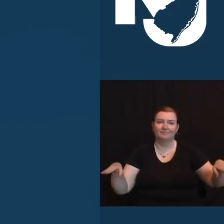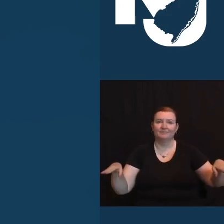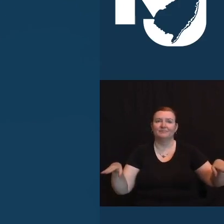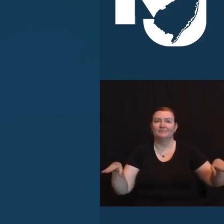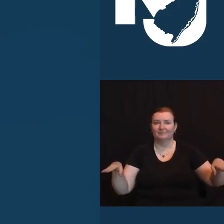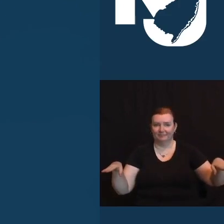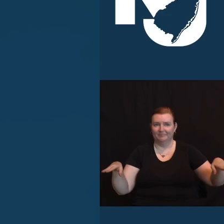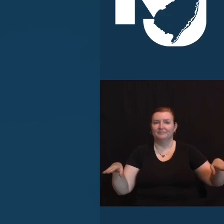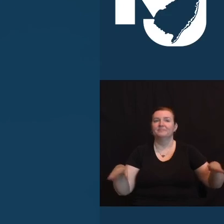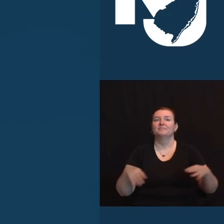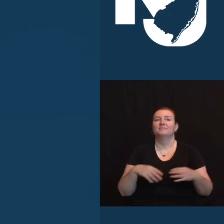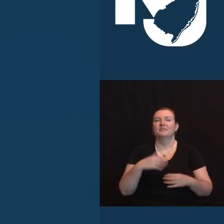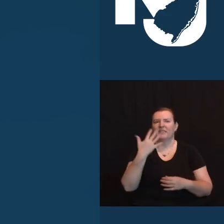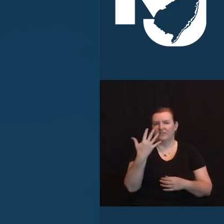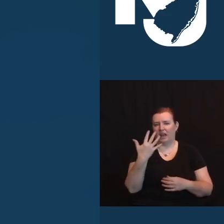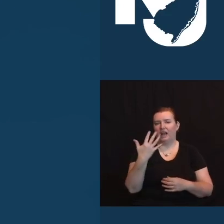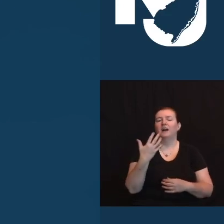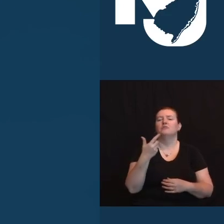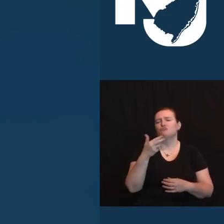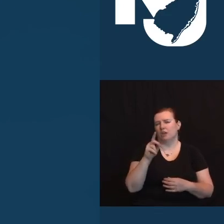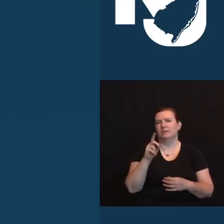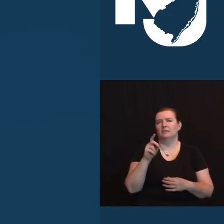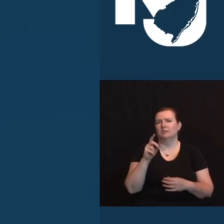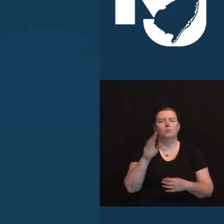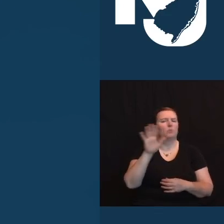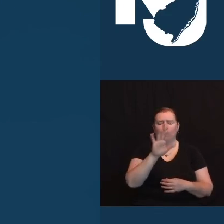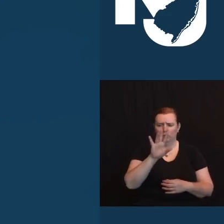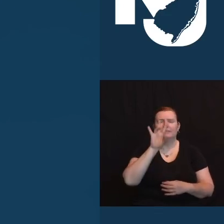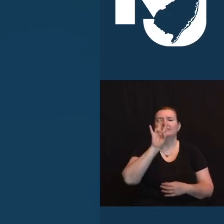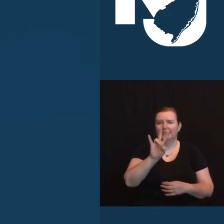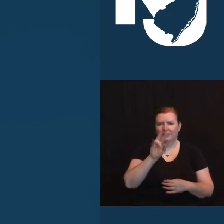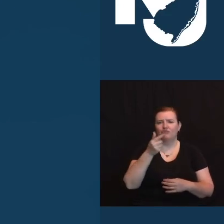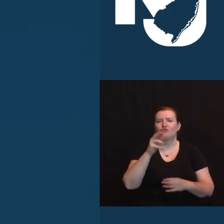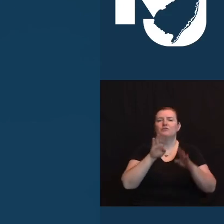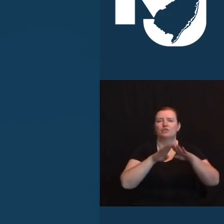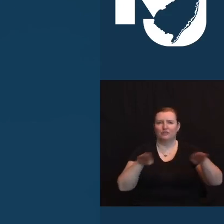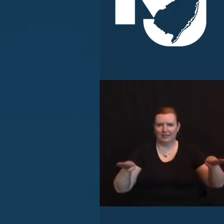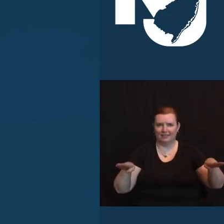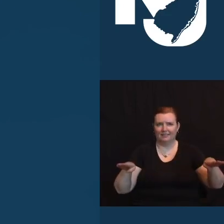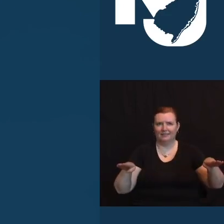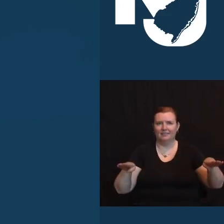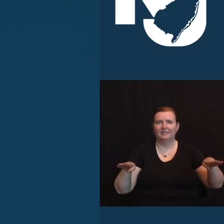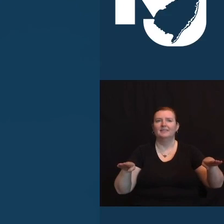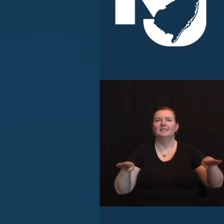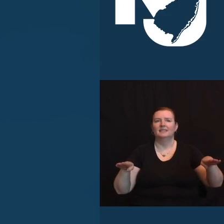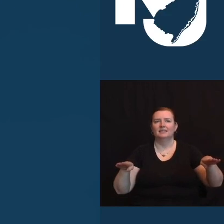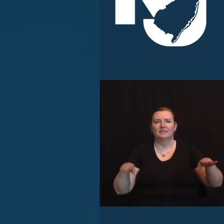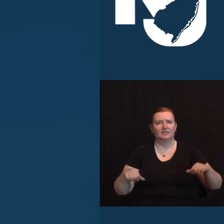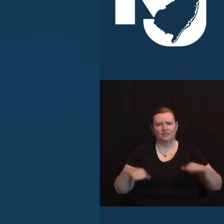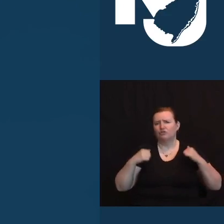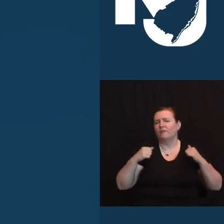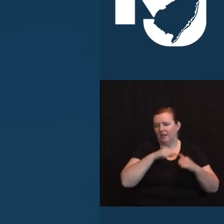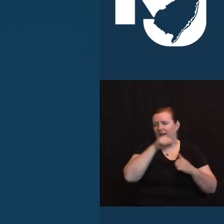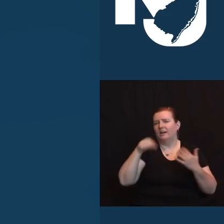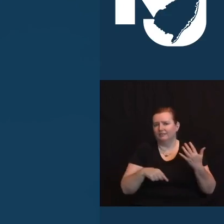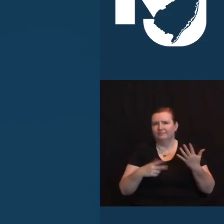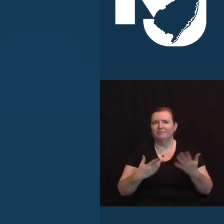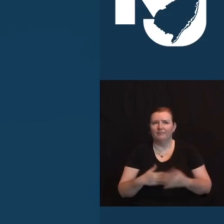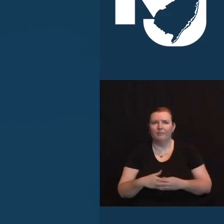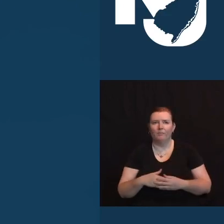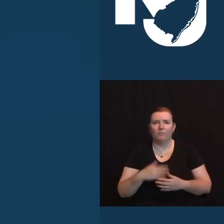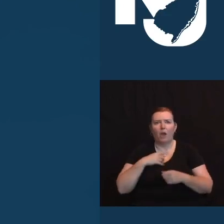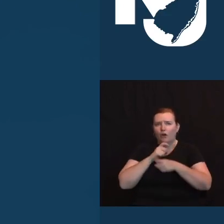and Juliet, Katie, and Michael. He was especially proud of his kids and grandkids. I had the great honor on Friday speaking with his